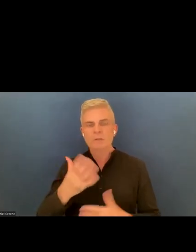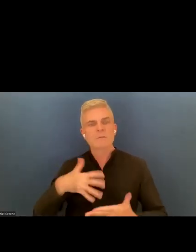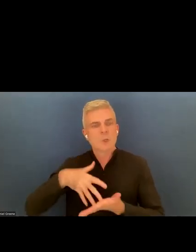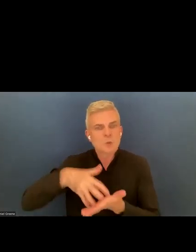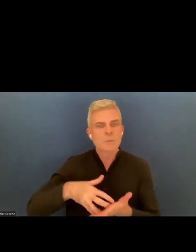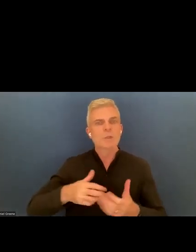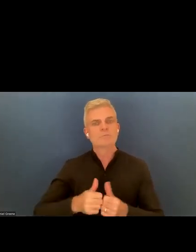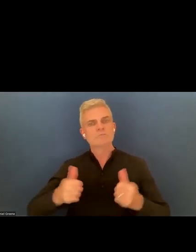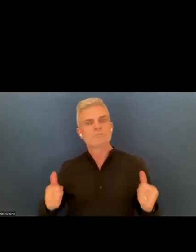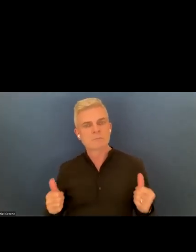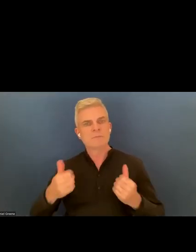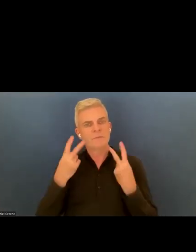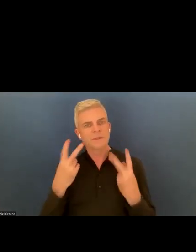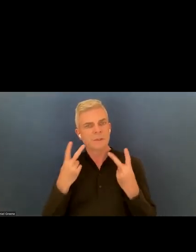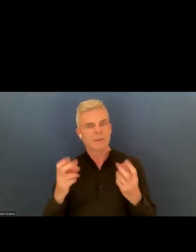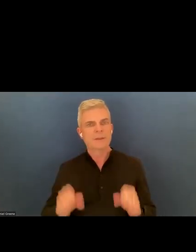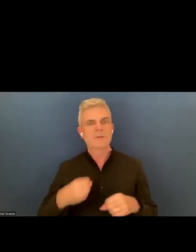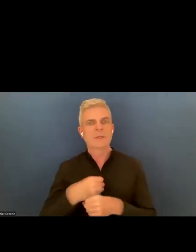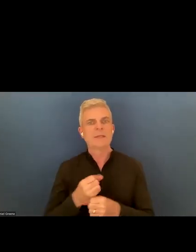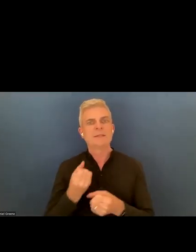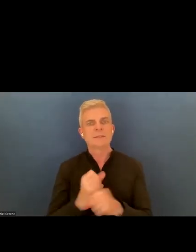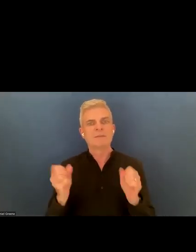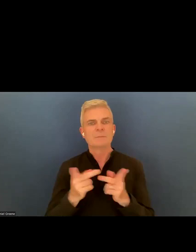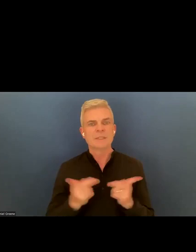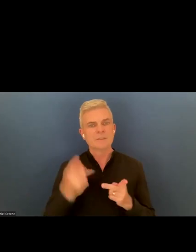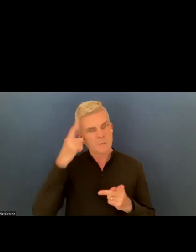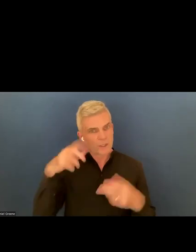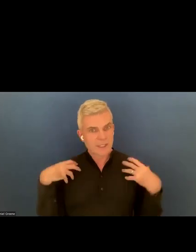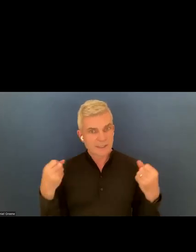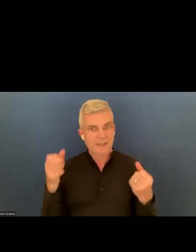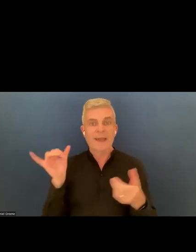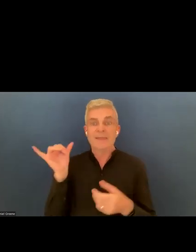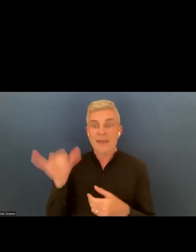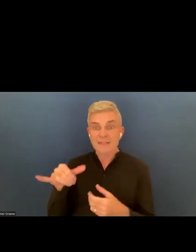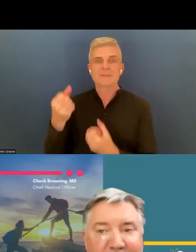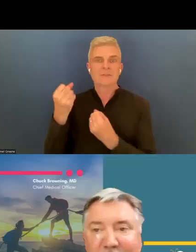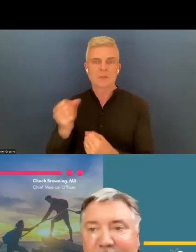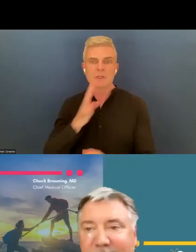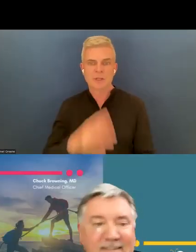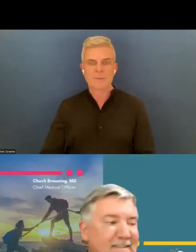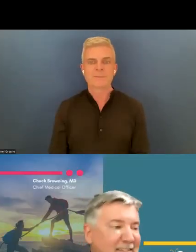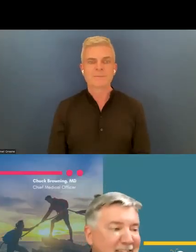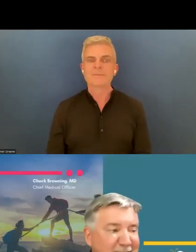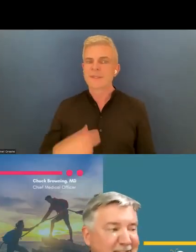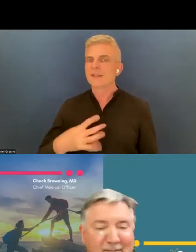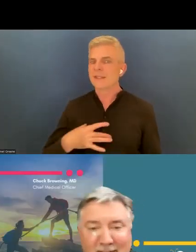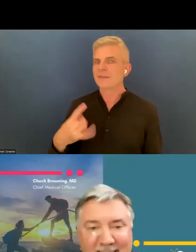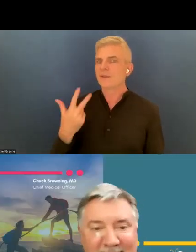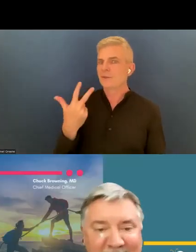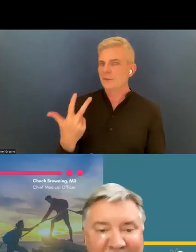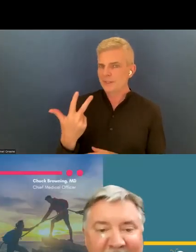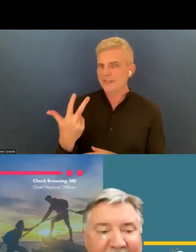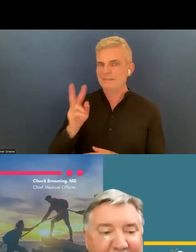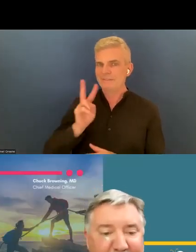safe space for healing. And that is strong talk. I like those 3 V's, Vic. Those sound